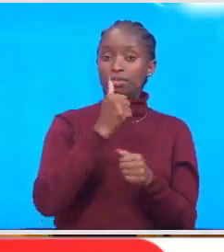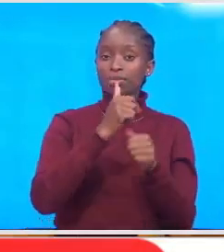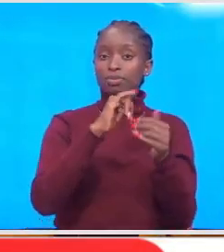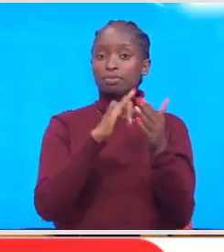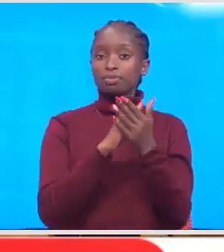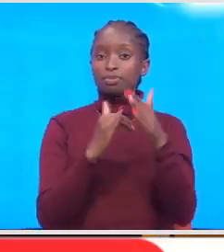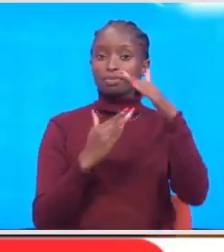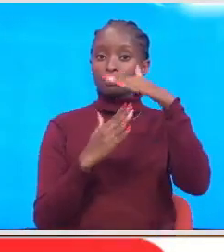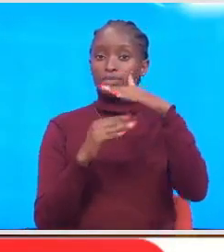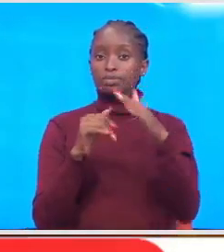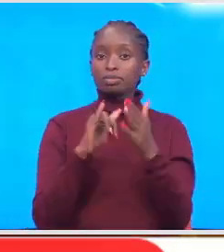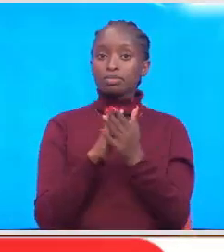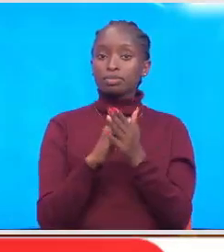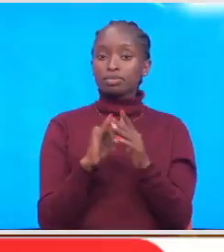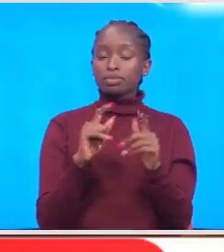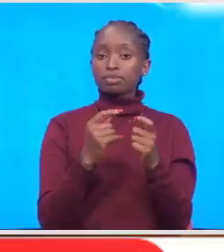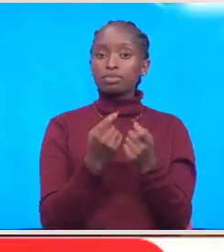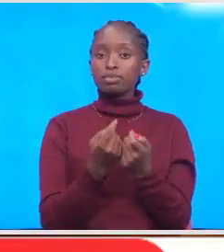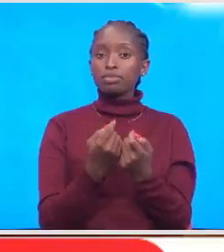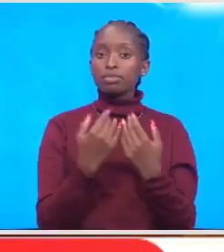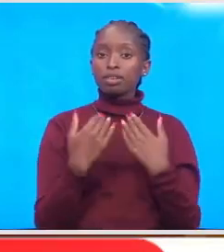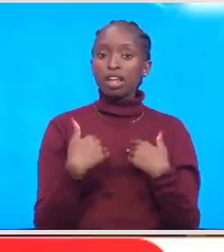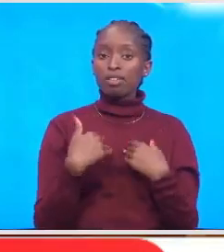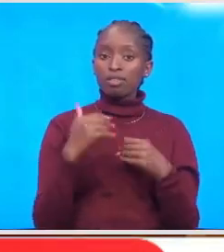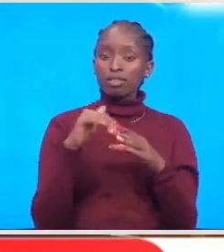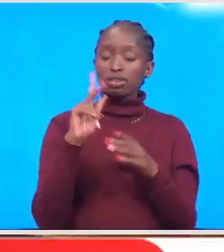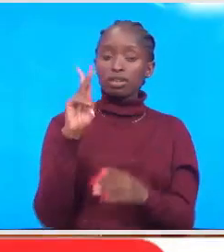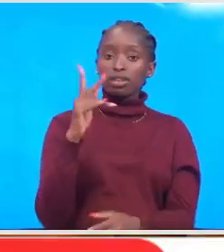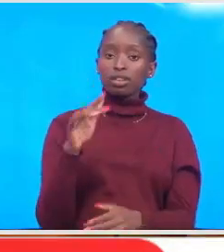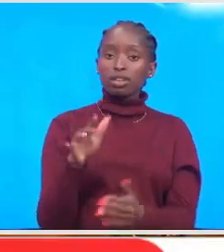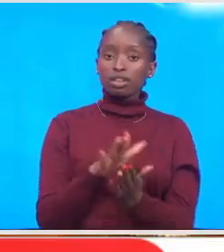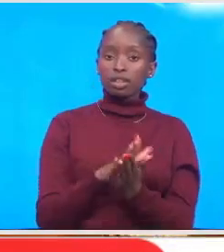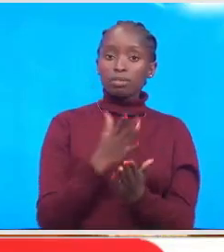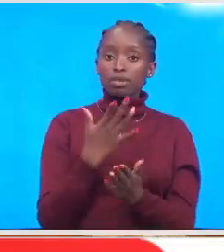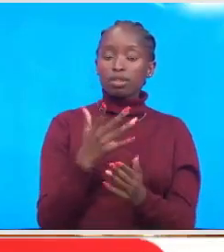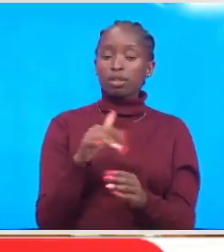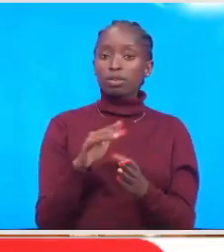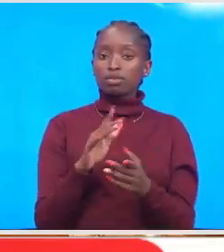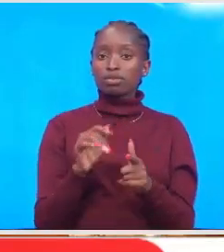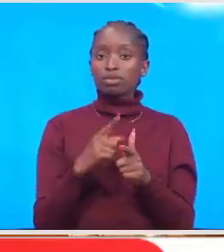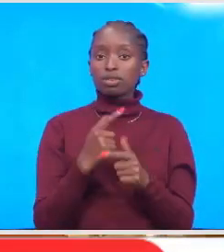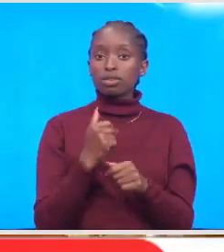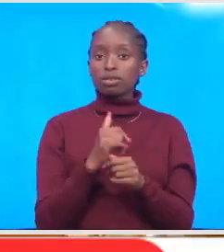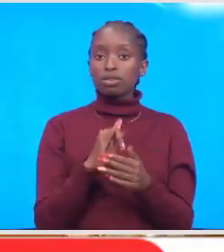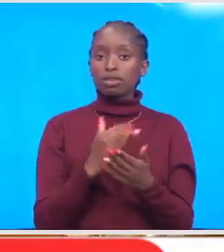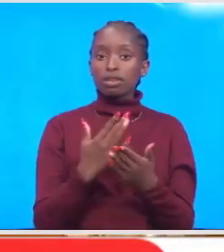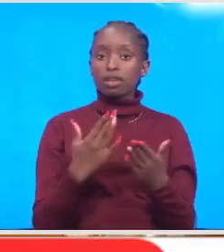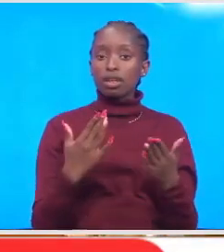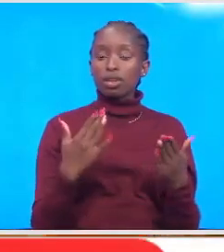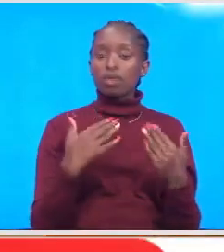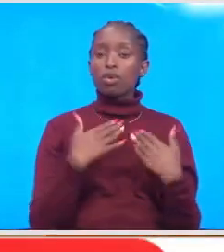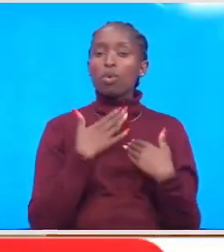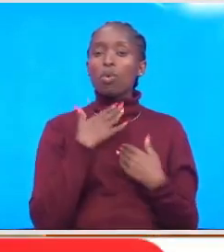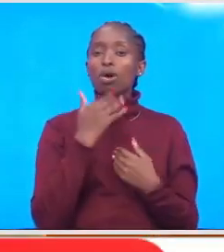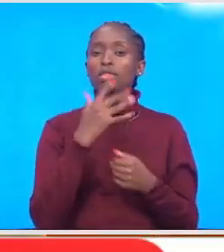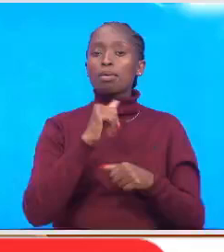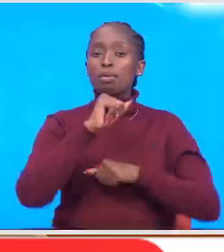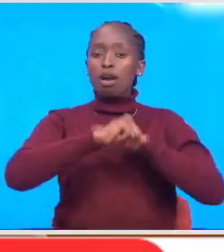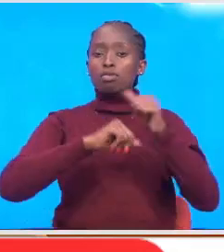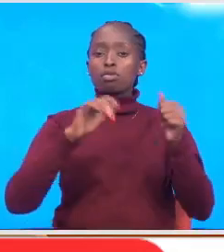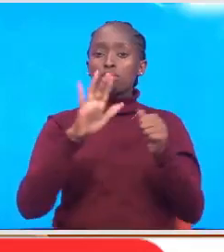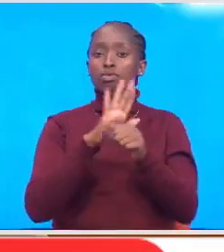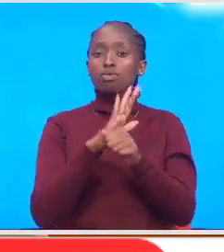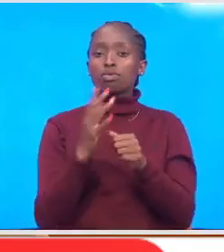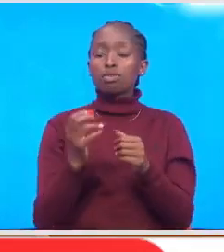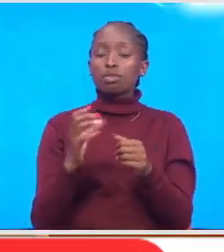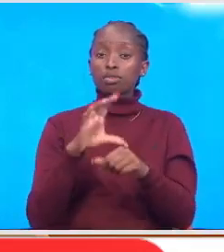summit, Finland's ambassador to Kenya, Pirkka Tapiola, noted that it is time for nations to act fully to achieve a plastic-free